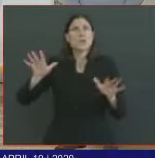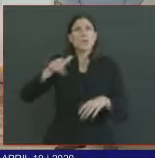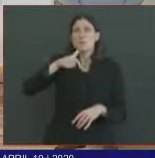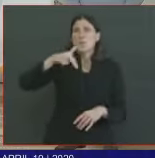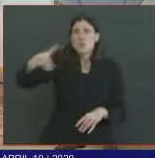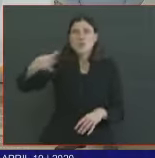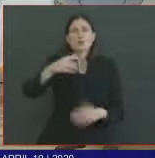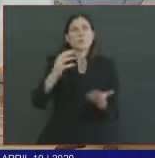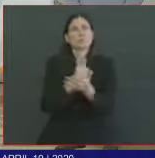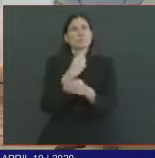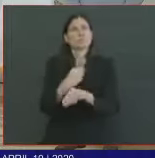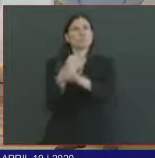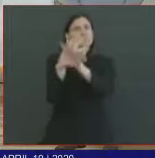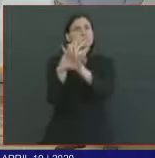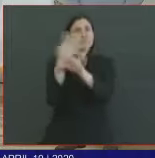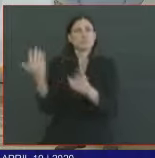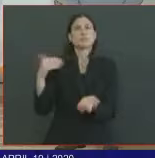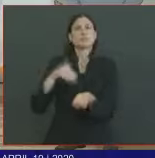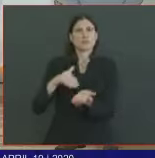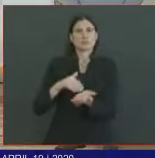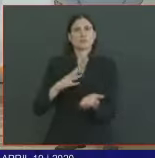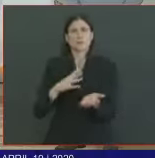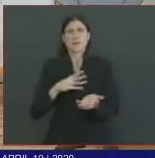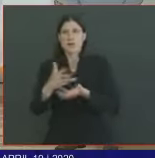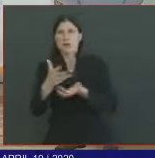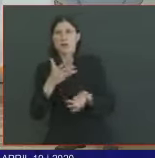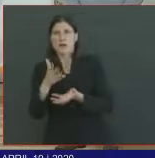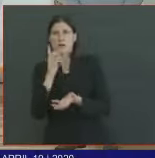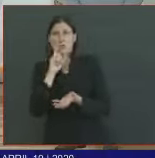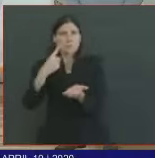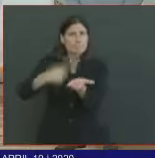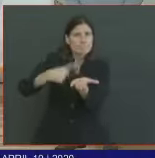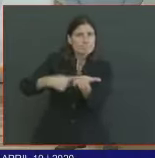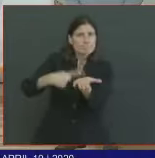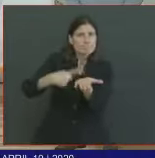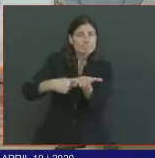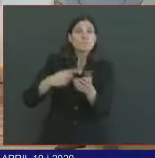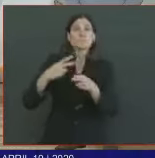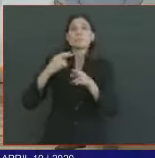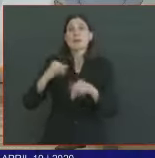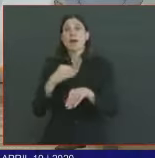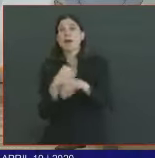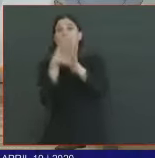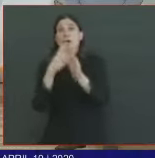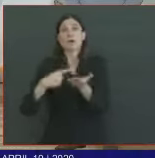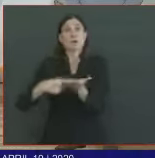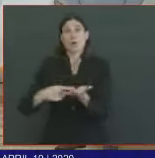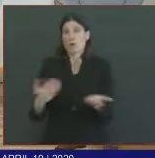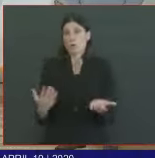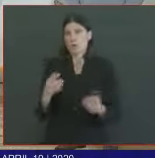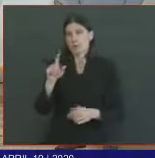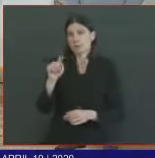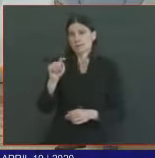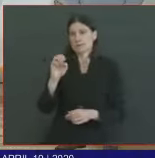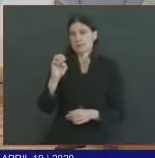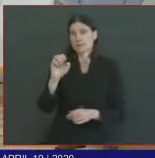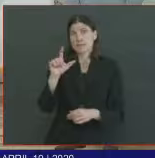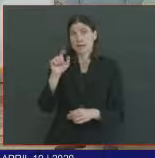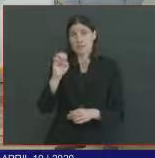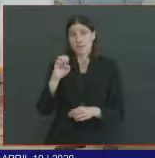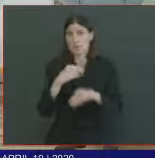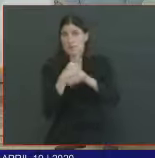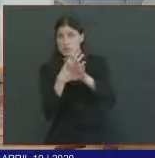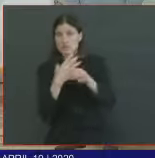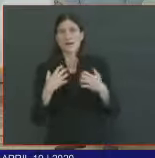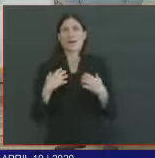So if you can do that telehealth visit, that's awesome. But if you do need to go, just call the doctor first, and they'll see you, because the doctor's offices are